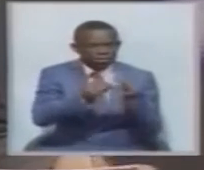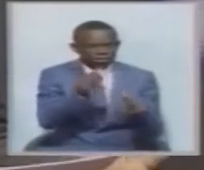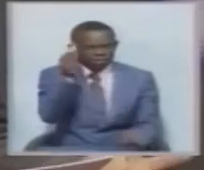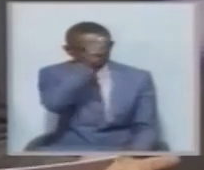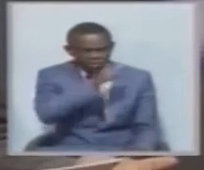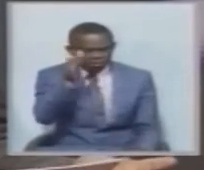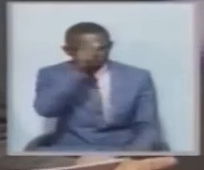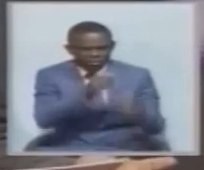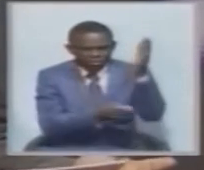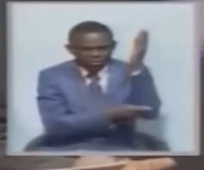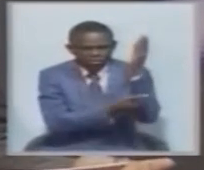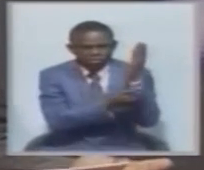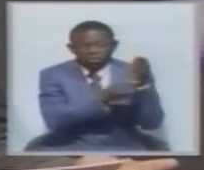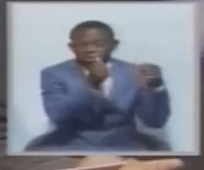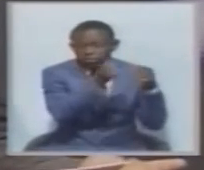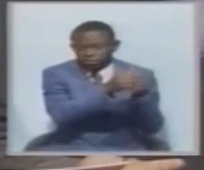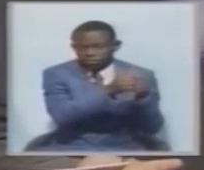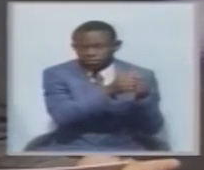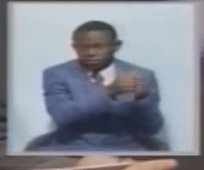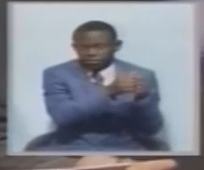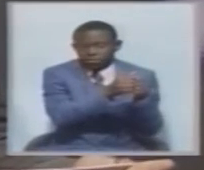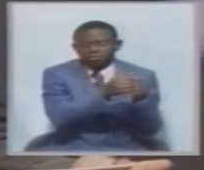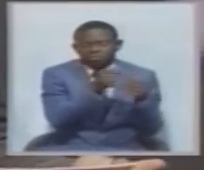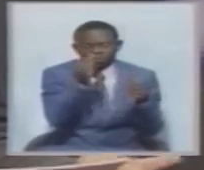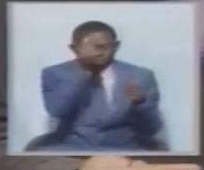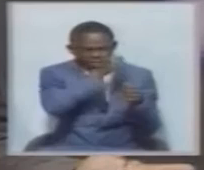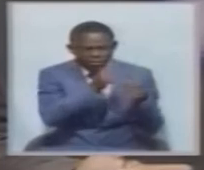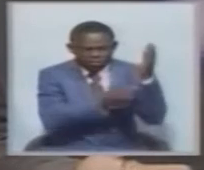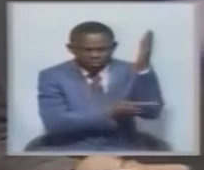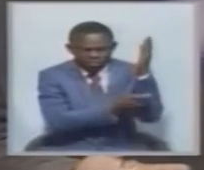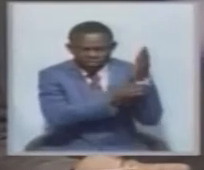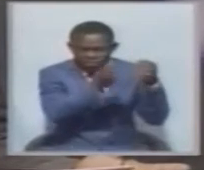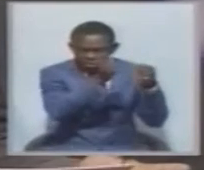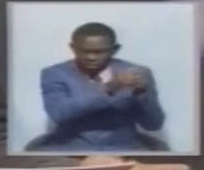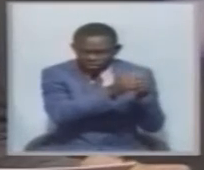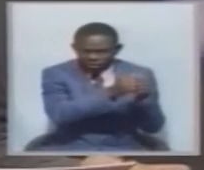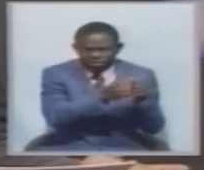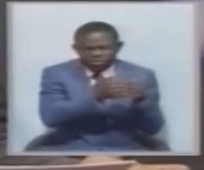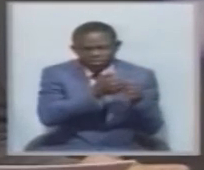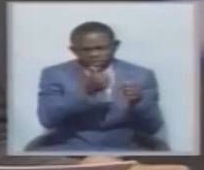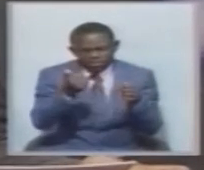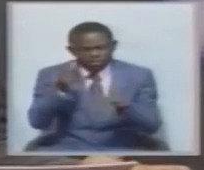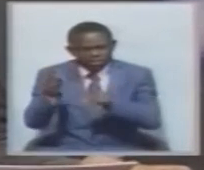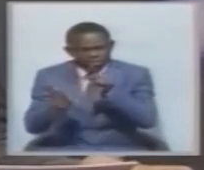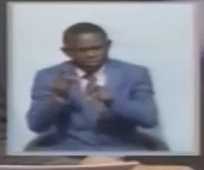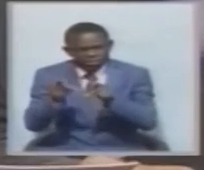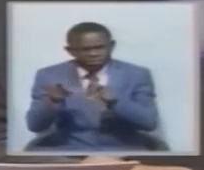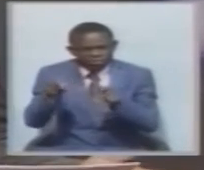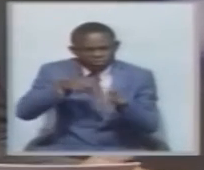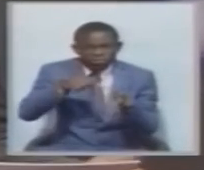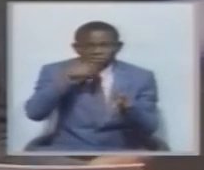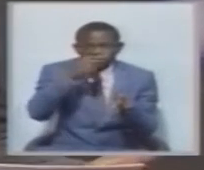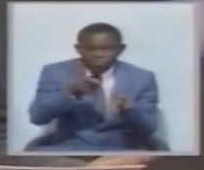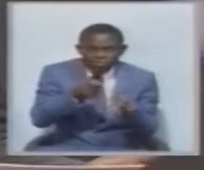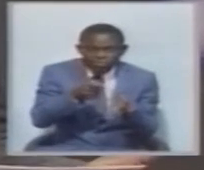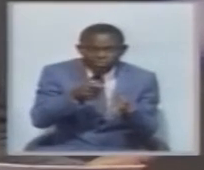through from independent observers, some not really independent, but they've said AfDB does not give